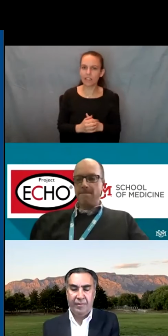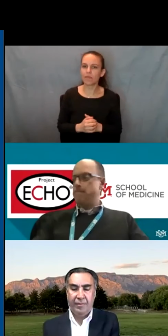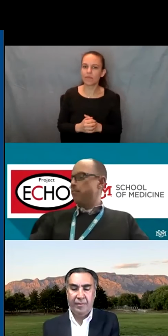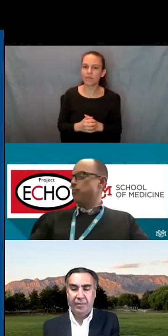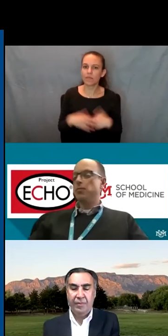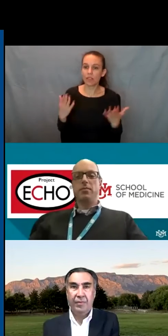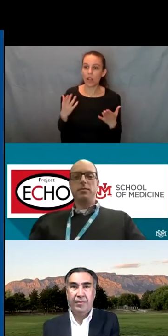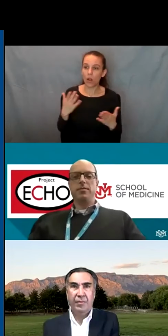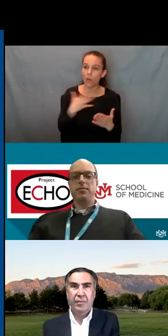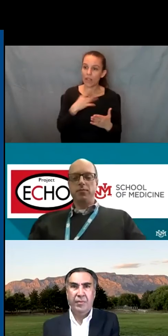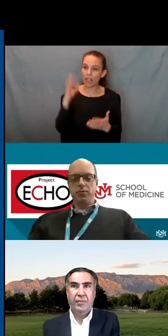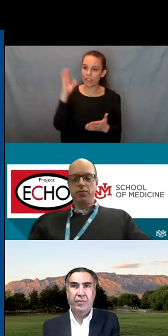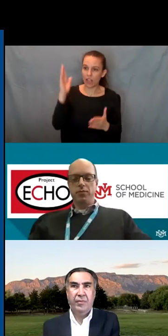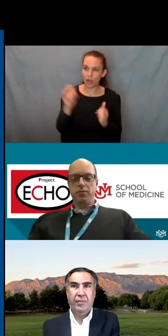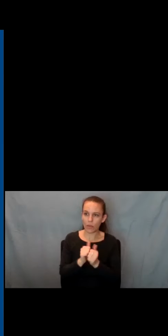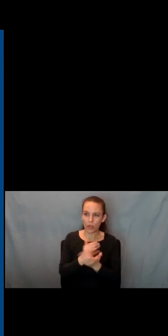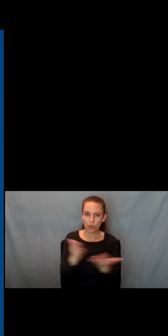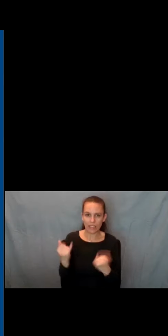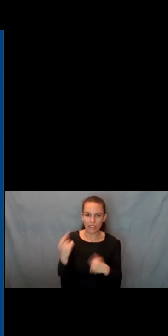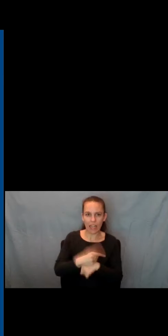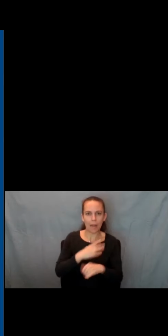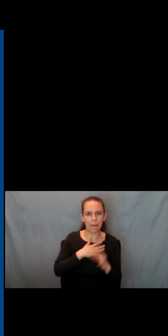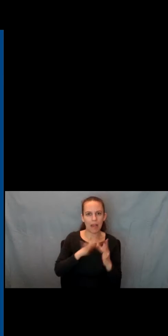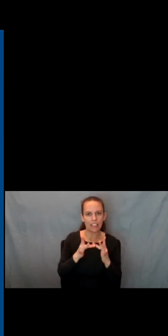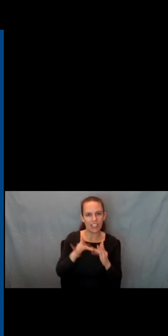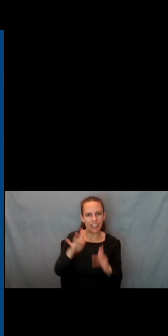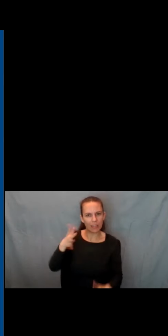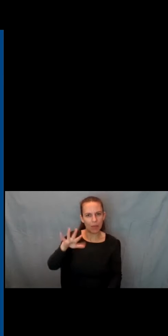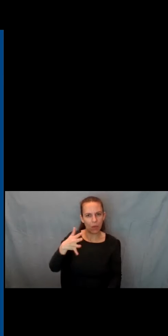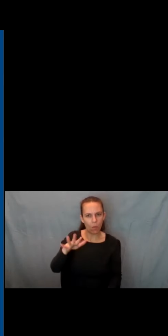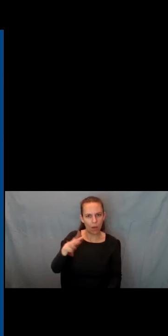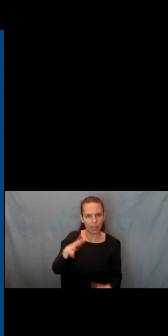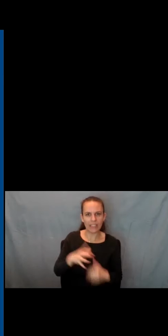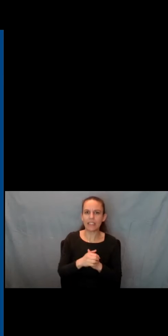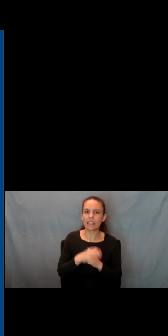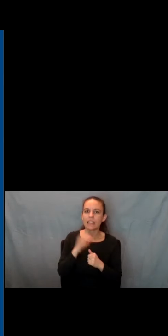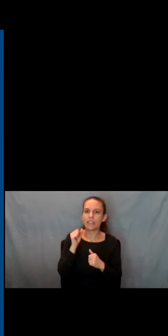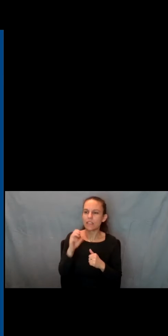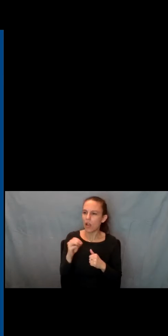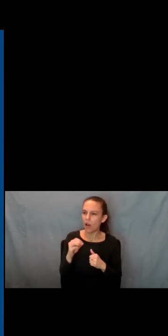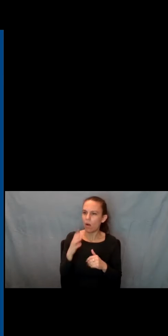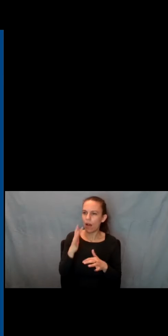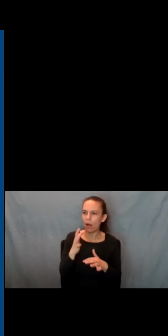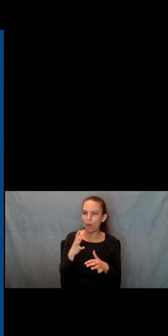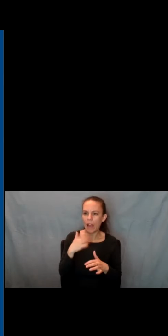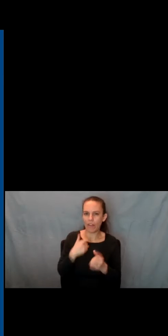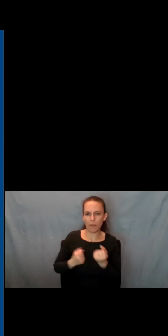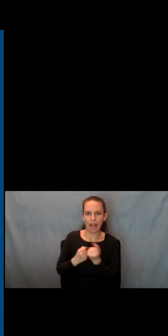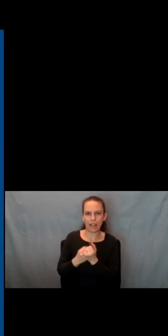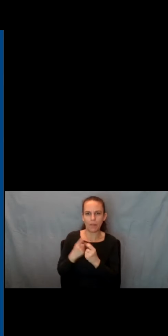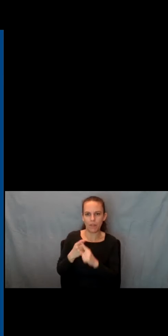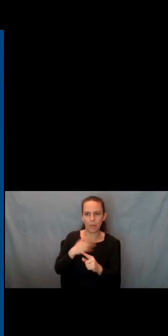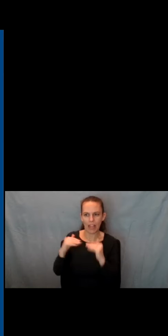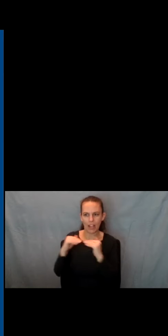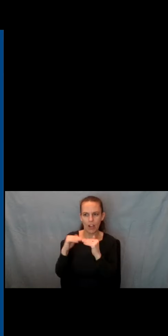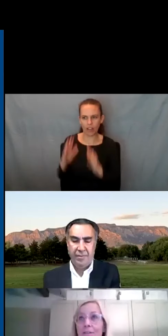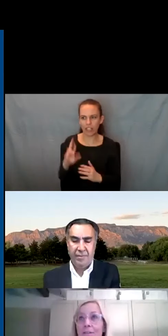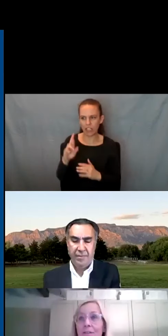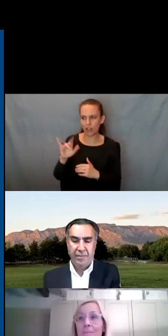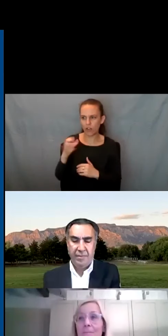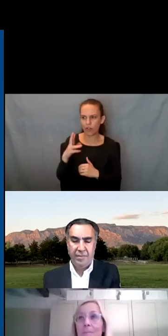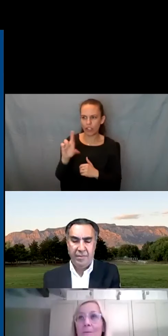Delighted to speak to you today. My internet is a bit wobbly, so I have backup with my colleague, Richard Mihigo, if I suddenly